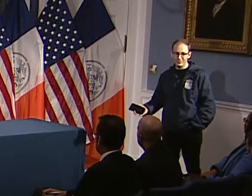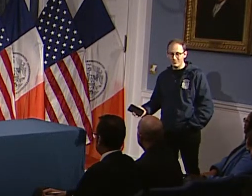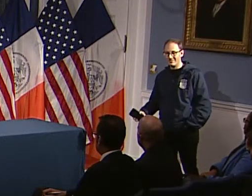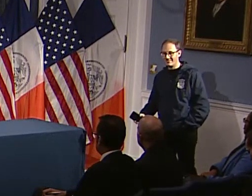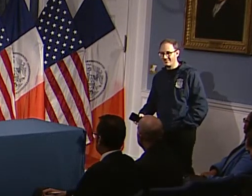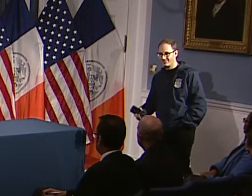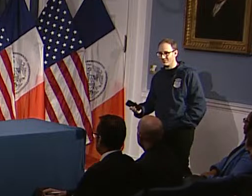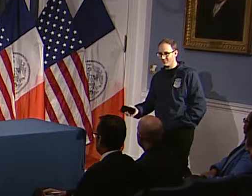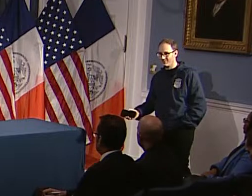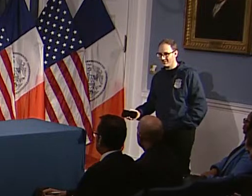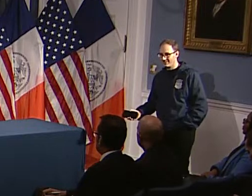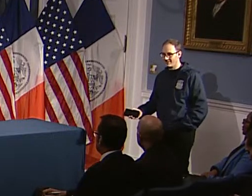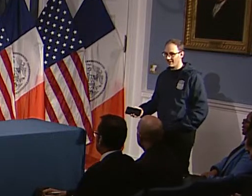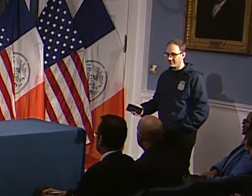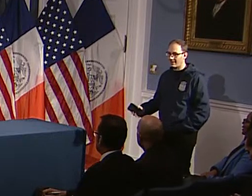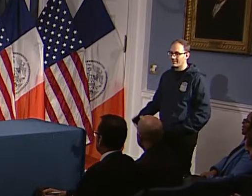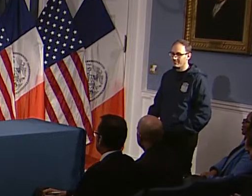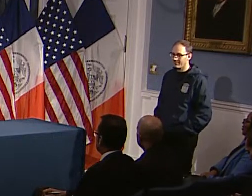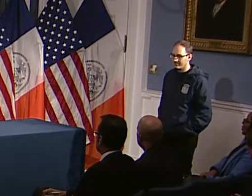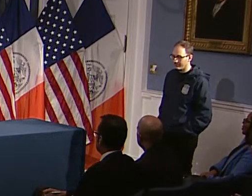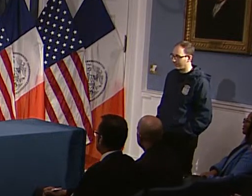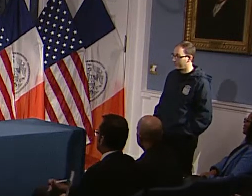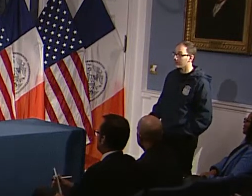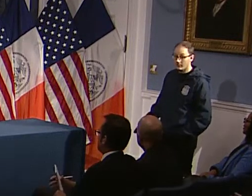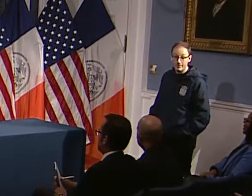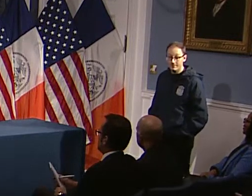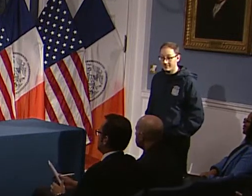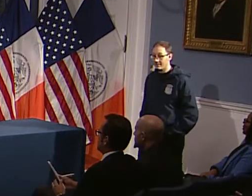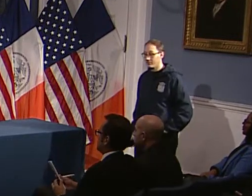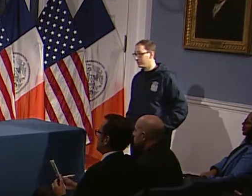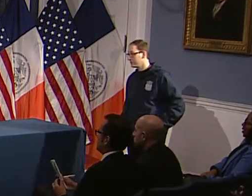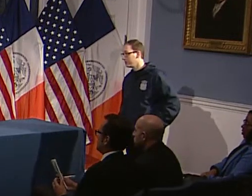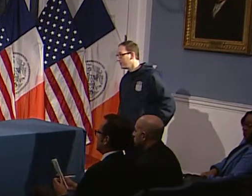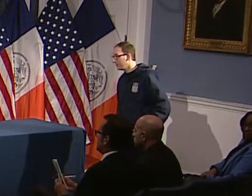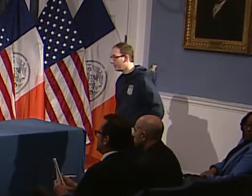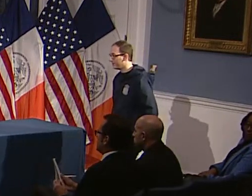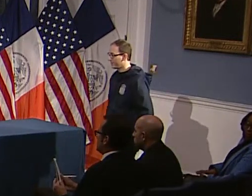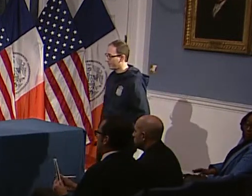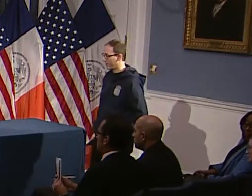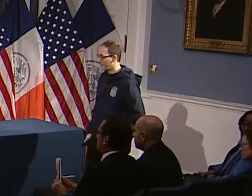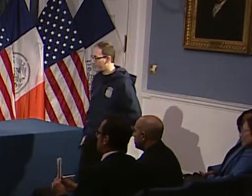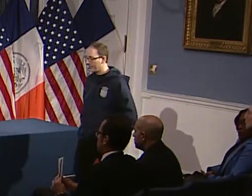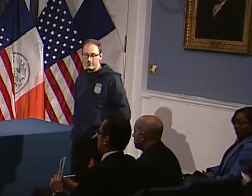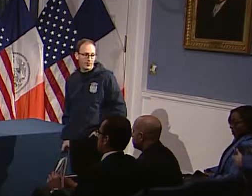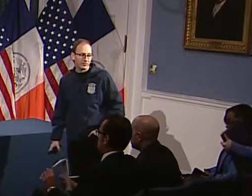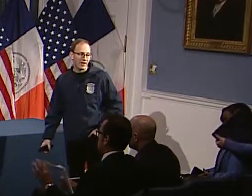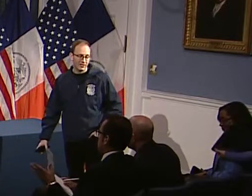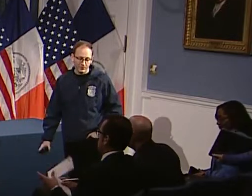and you listed it, so we're gonna wrap up. That's it, okay. Thanks, everybody. Thank you. Thank you.